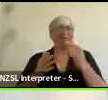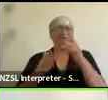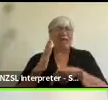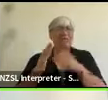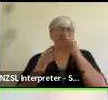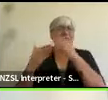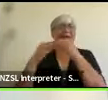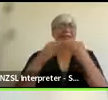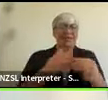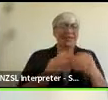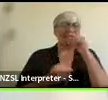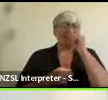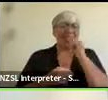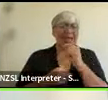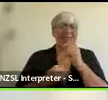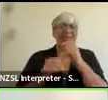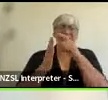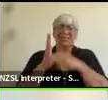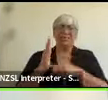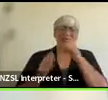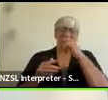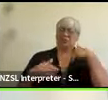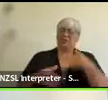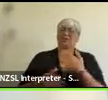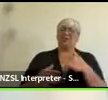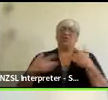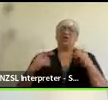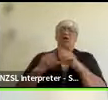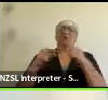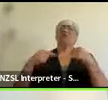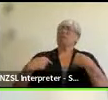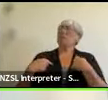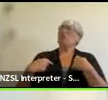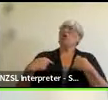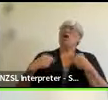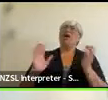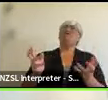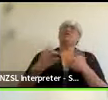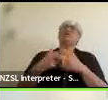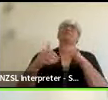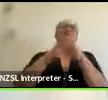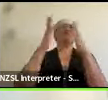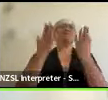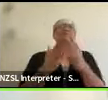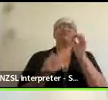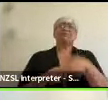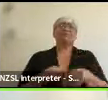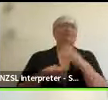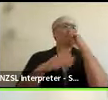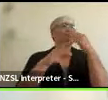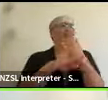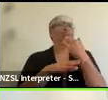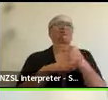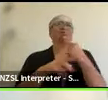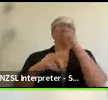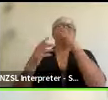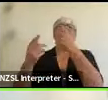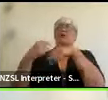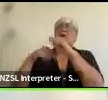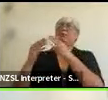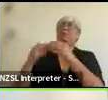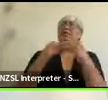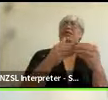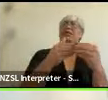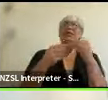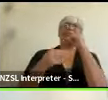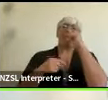like they too can have a place in the world. Employment, leadership opportunities,